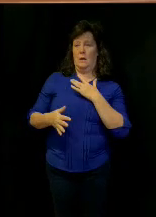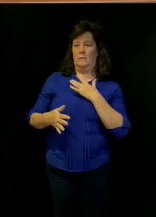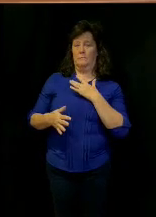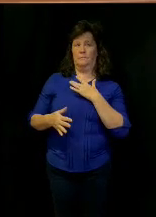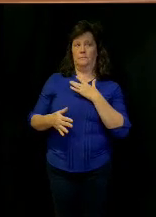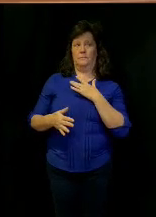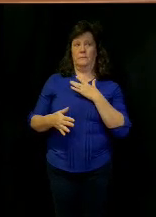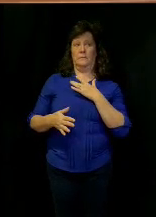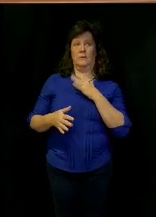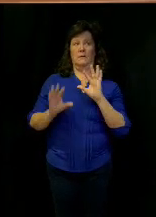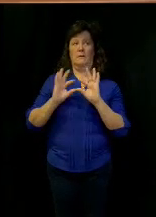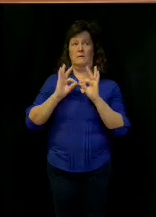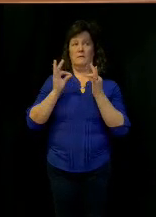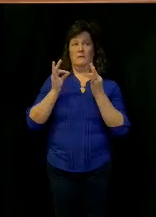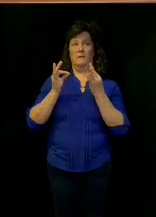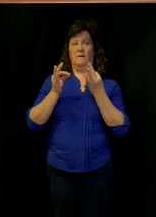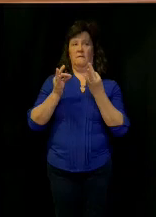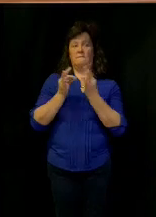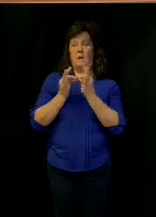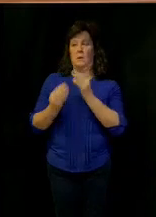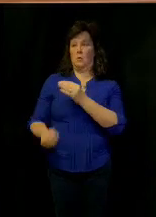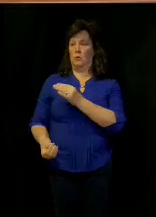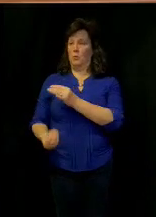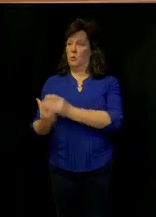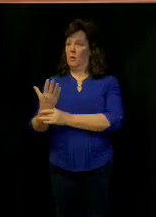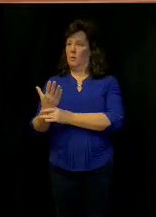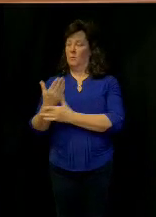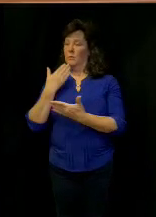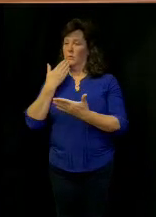one? Good and bad.